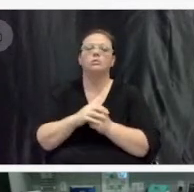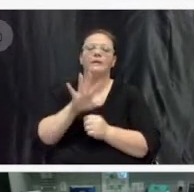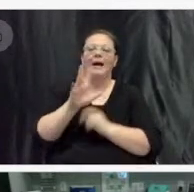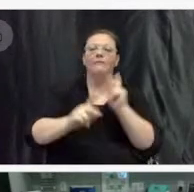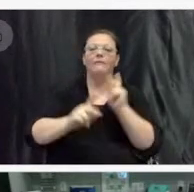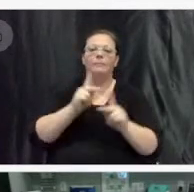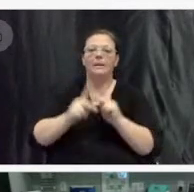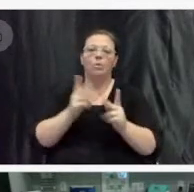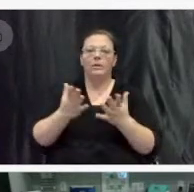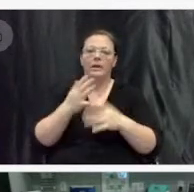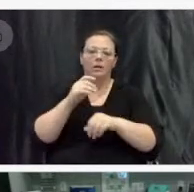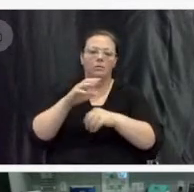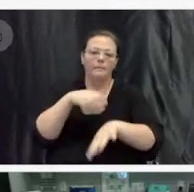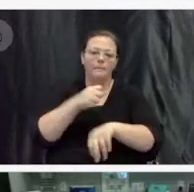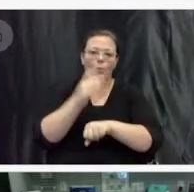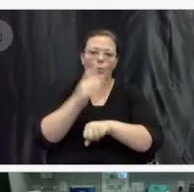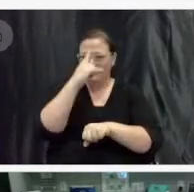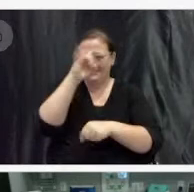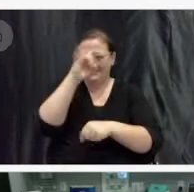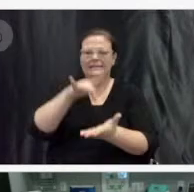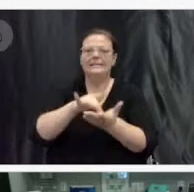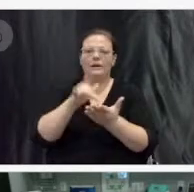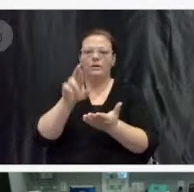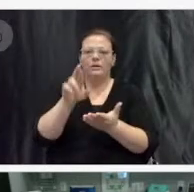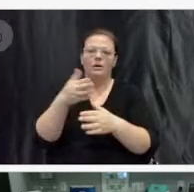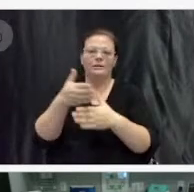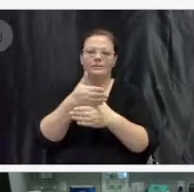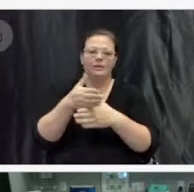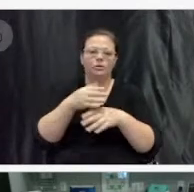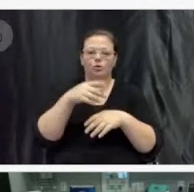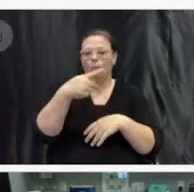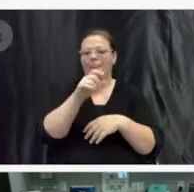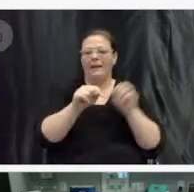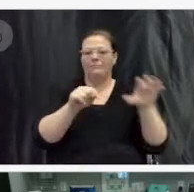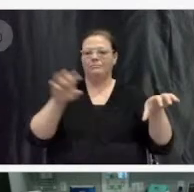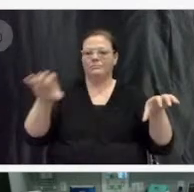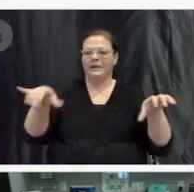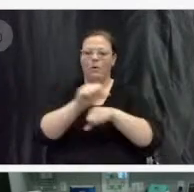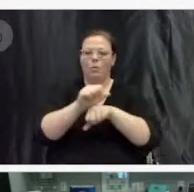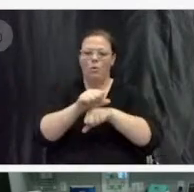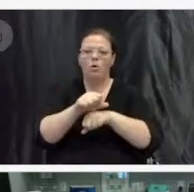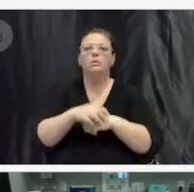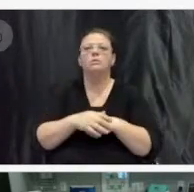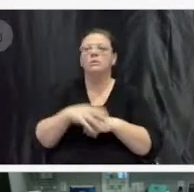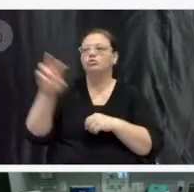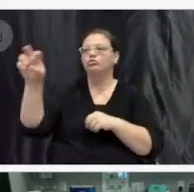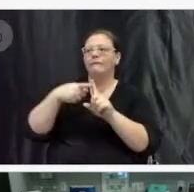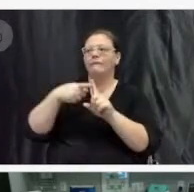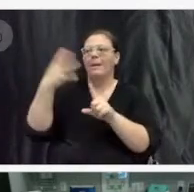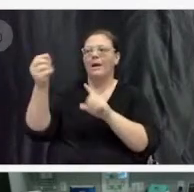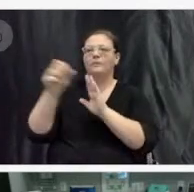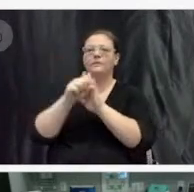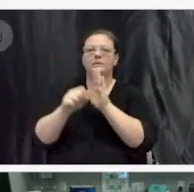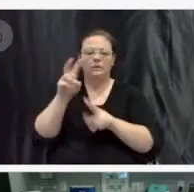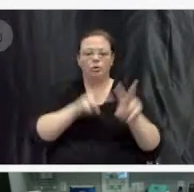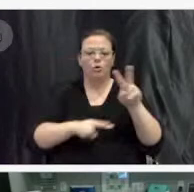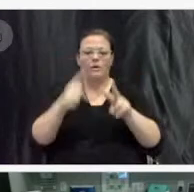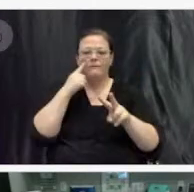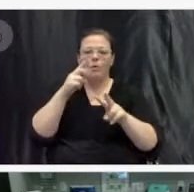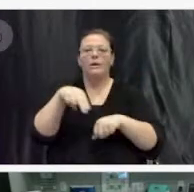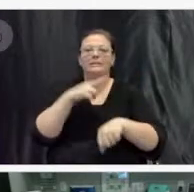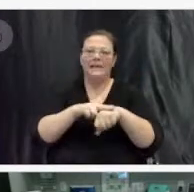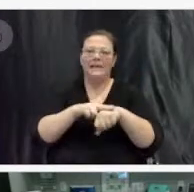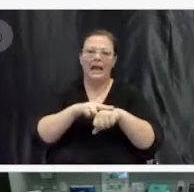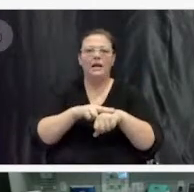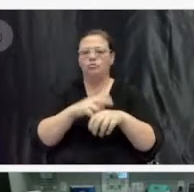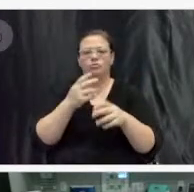who booked because the house is centrally located between 2 plants they work at, traveling from out of state to play in a nationally ranked adult